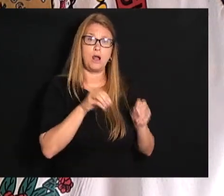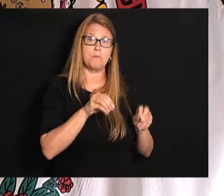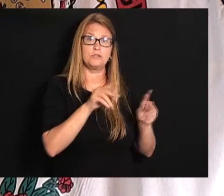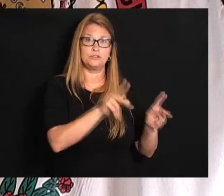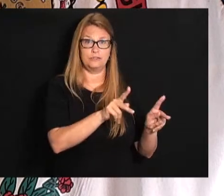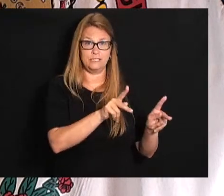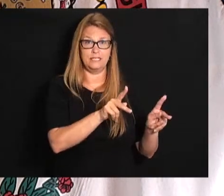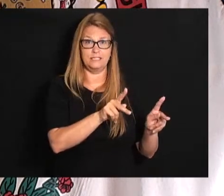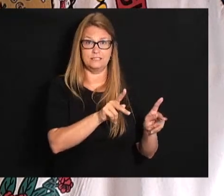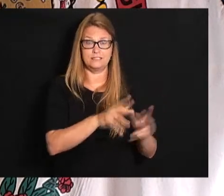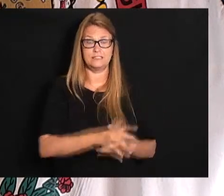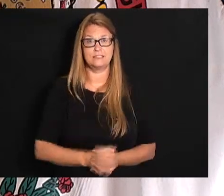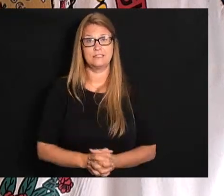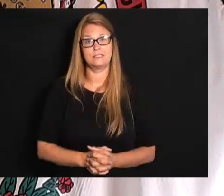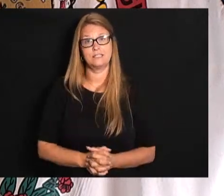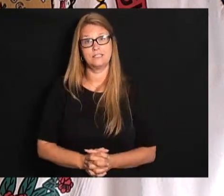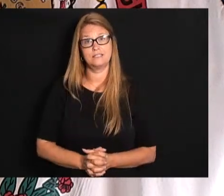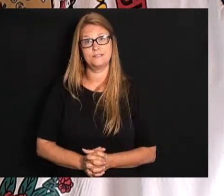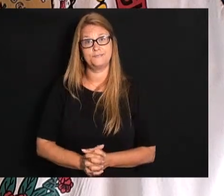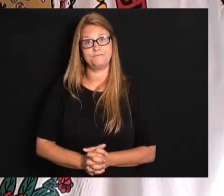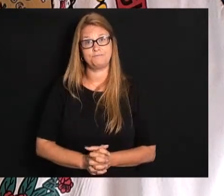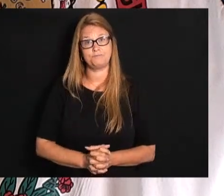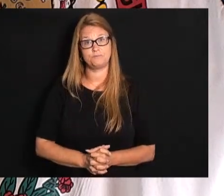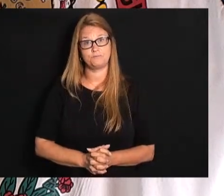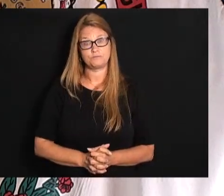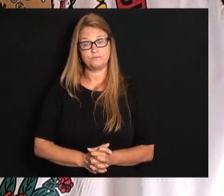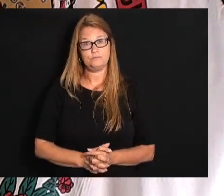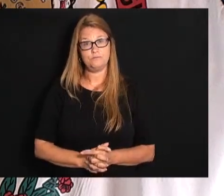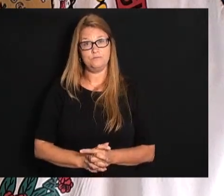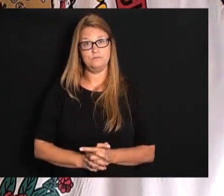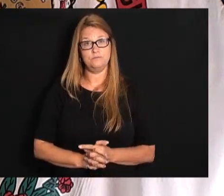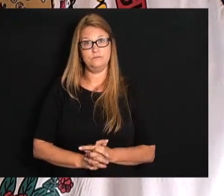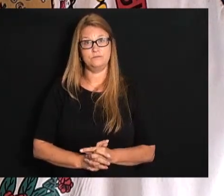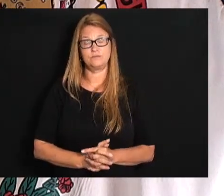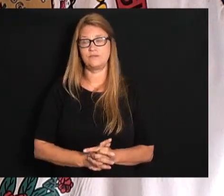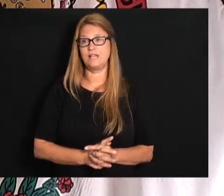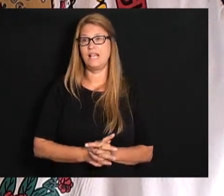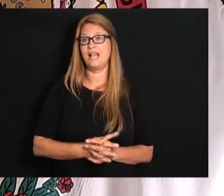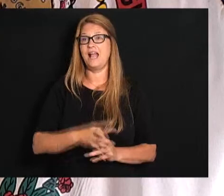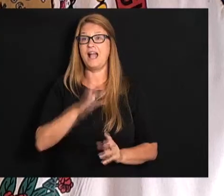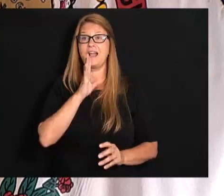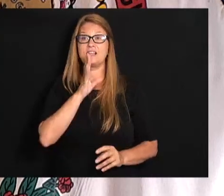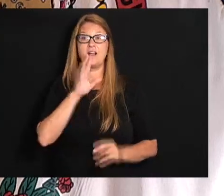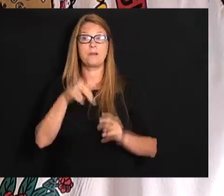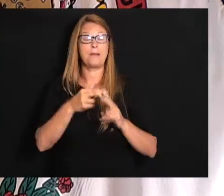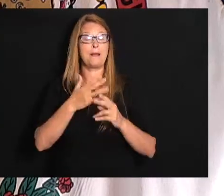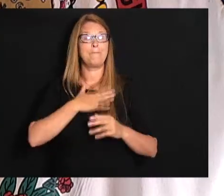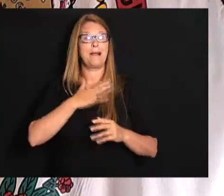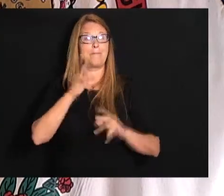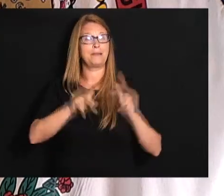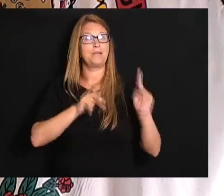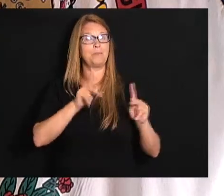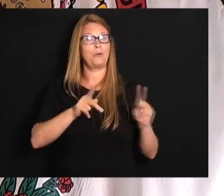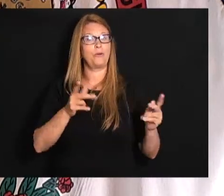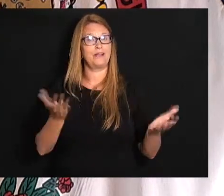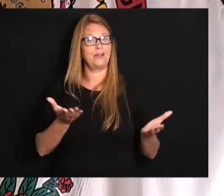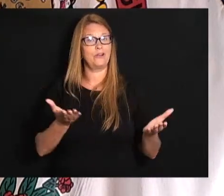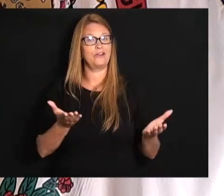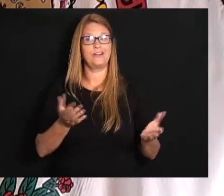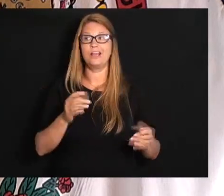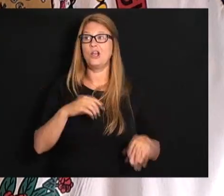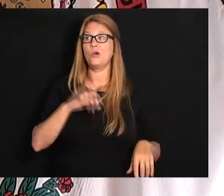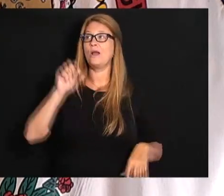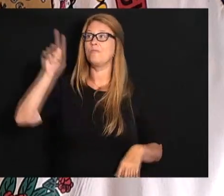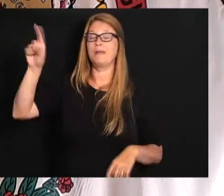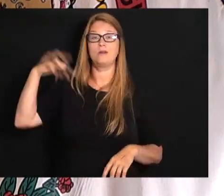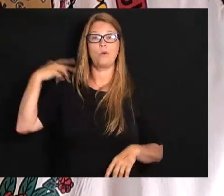Virginians. I said earlier about the great people from my office that have been in D.C., and they've been there working really, really